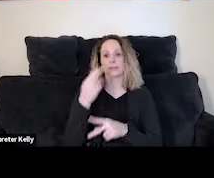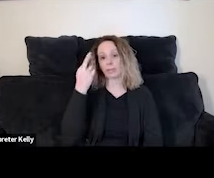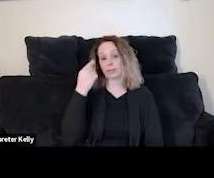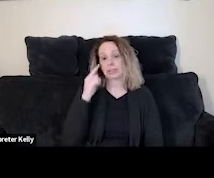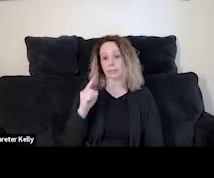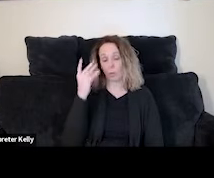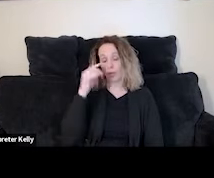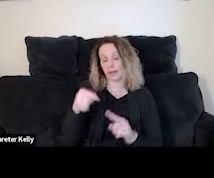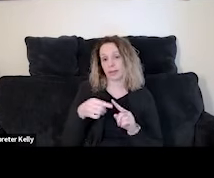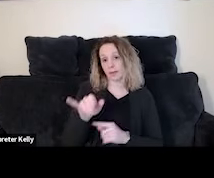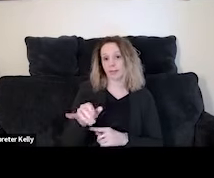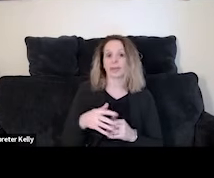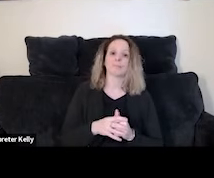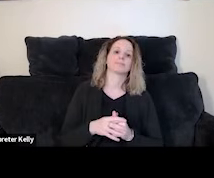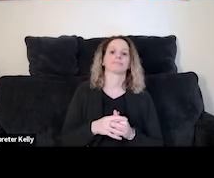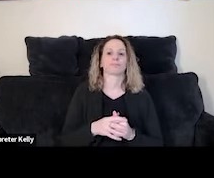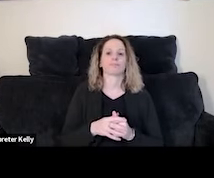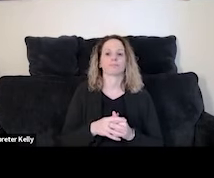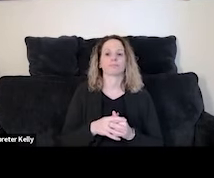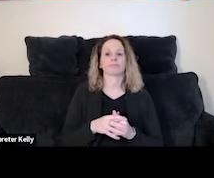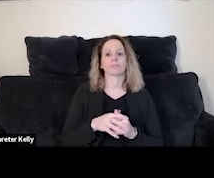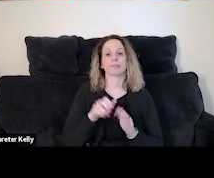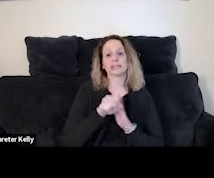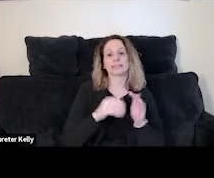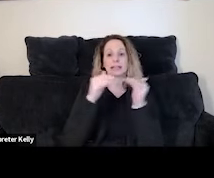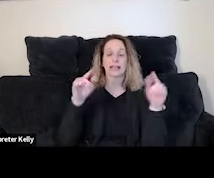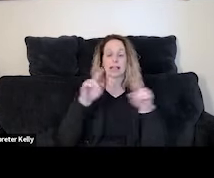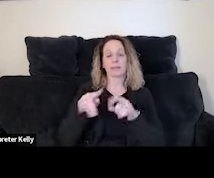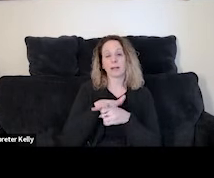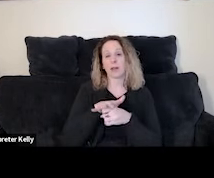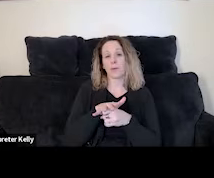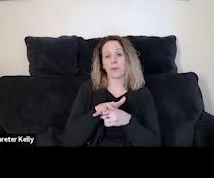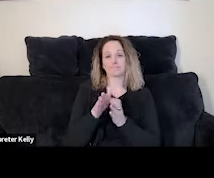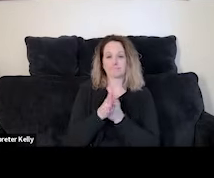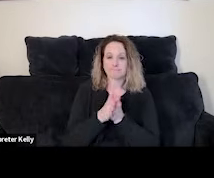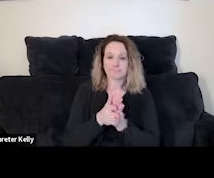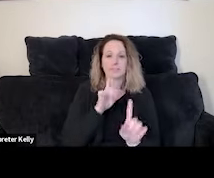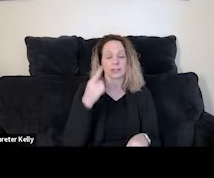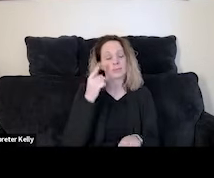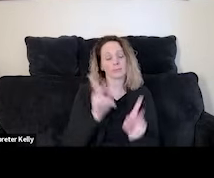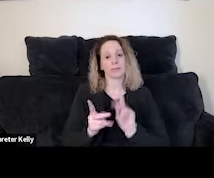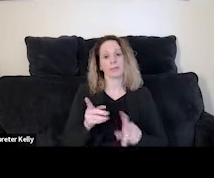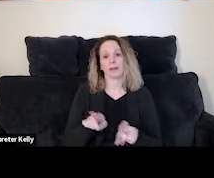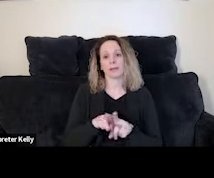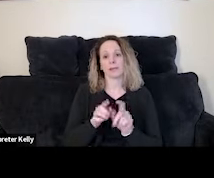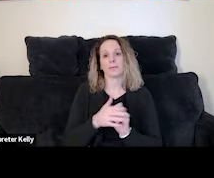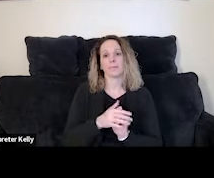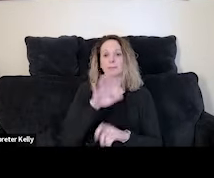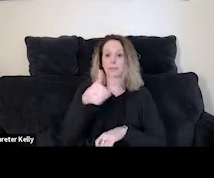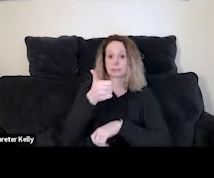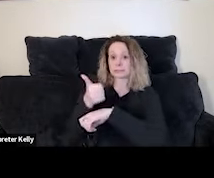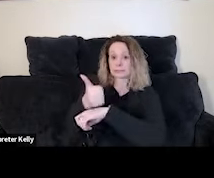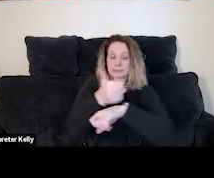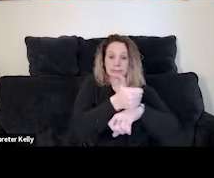about in, again, that state-led but locally driven response for people. And we've also put in place